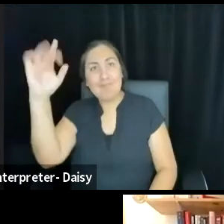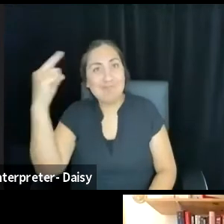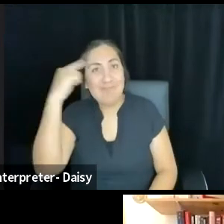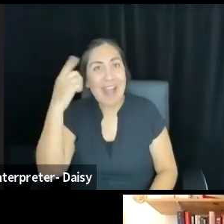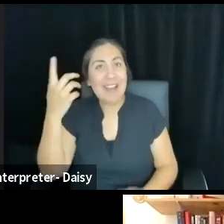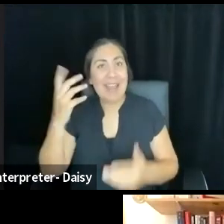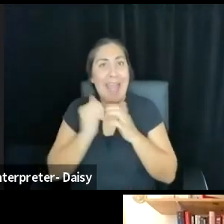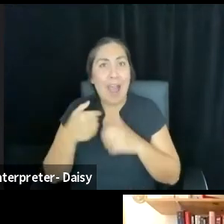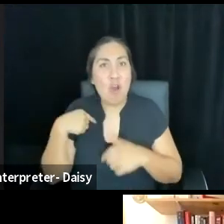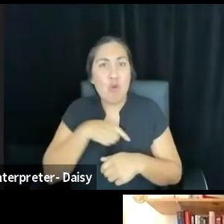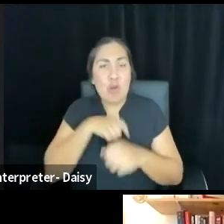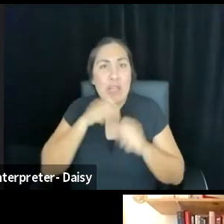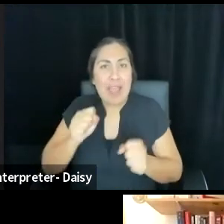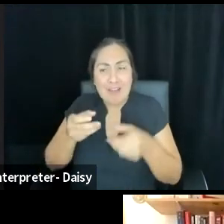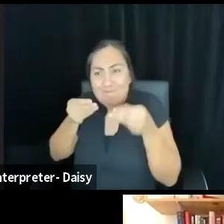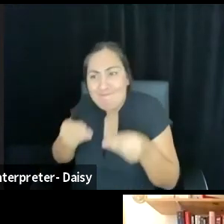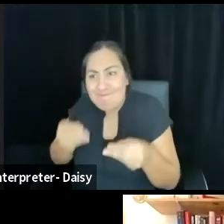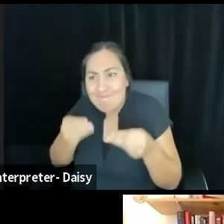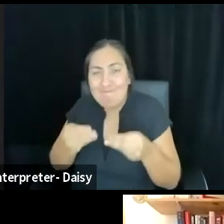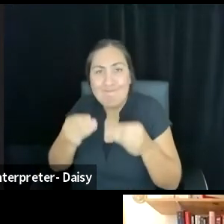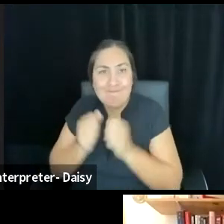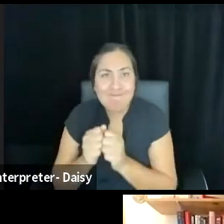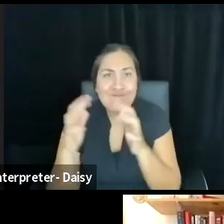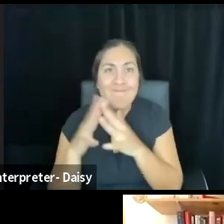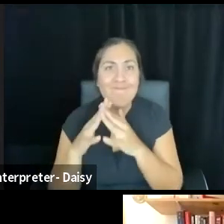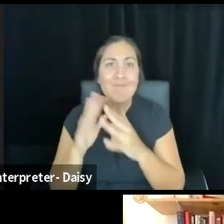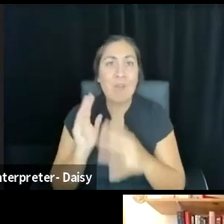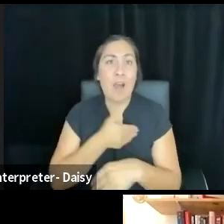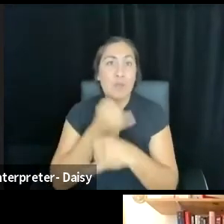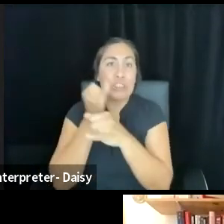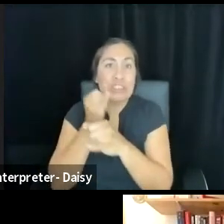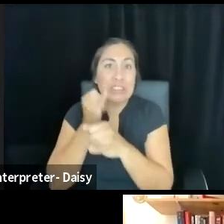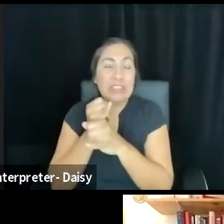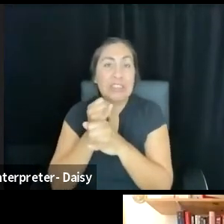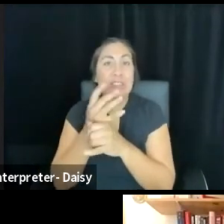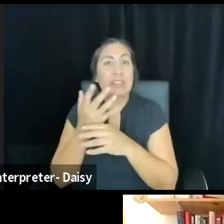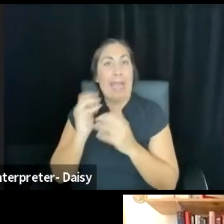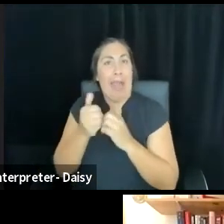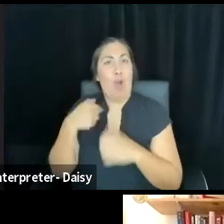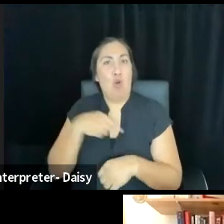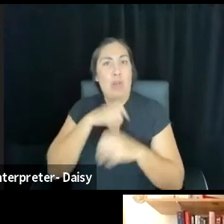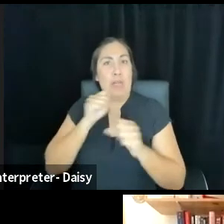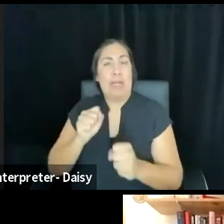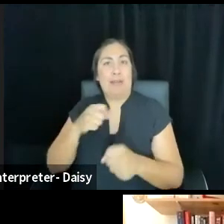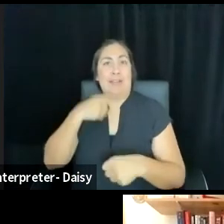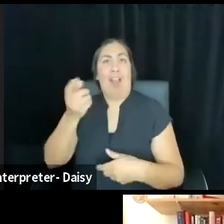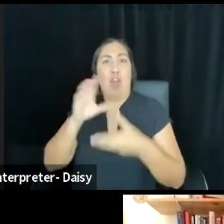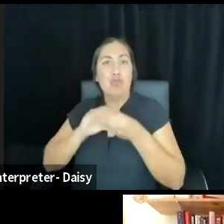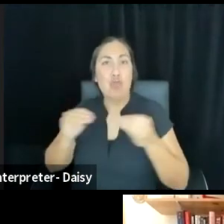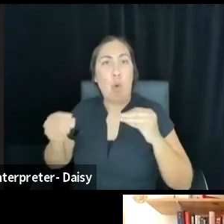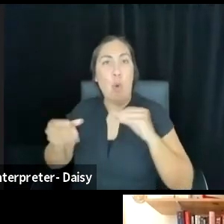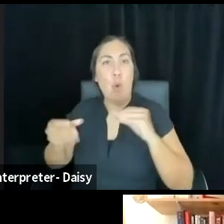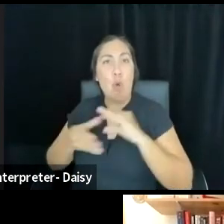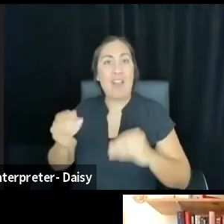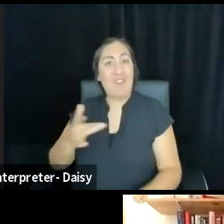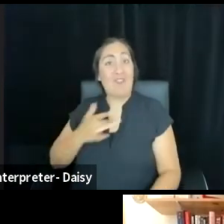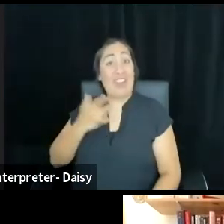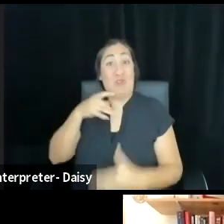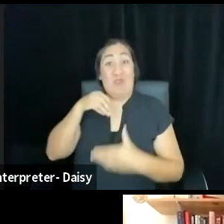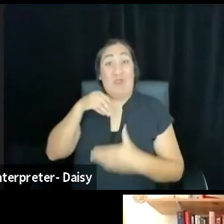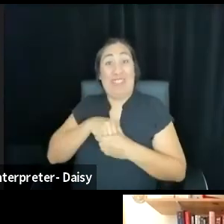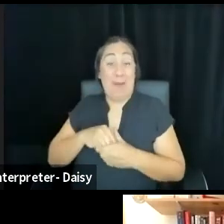institutions and the brilliant minds who are making the art and telling the stories. It feels exciting to not know.